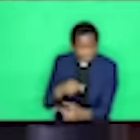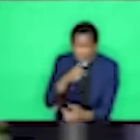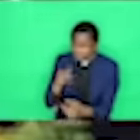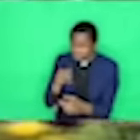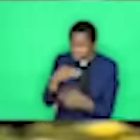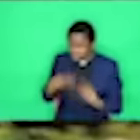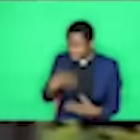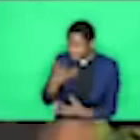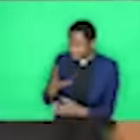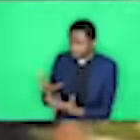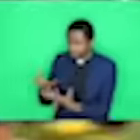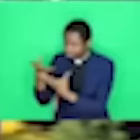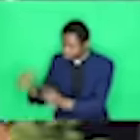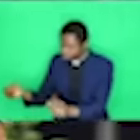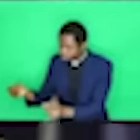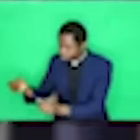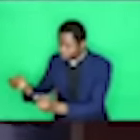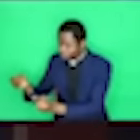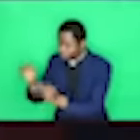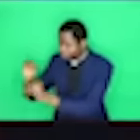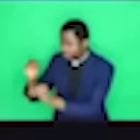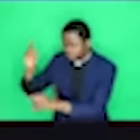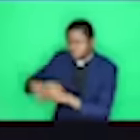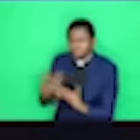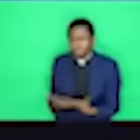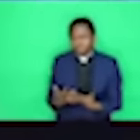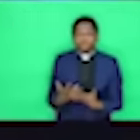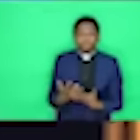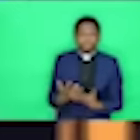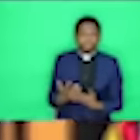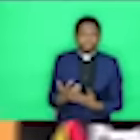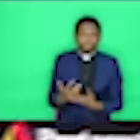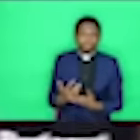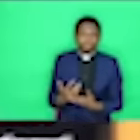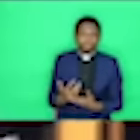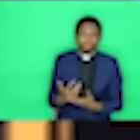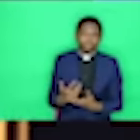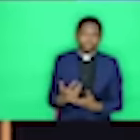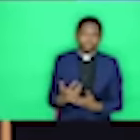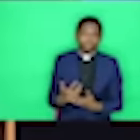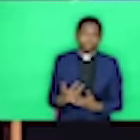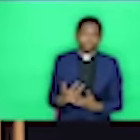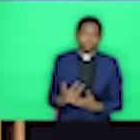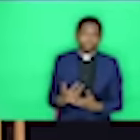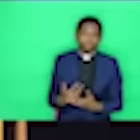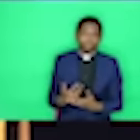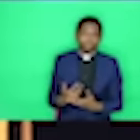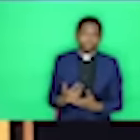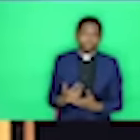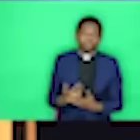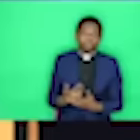modi ansi sa se unure yi e free baby eguno. No one se free ni pana juni mwa. Ochina e baba biguo."